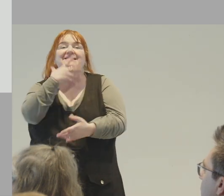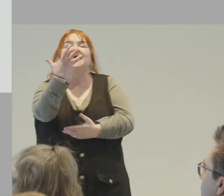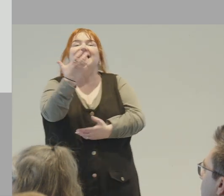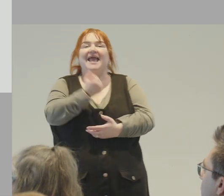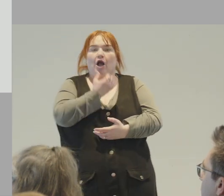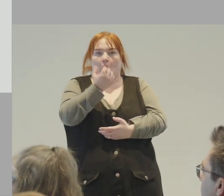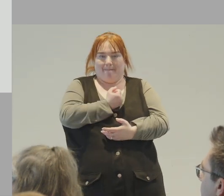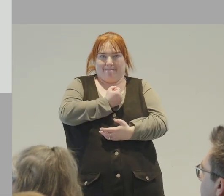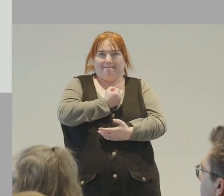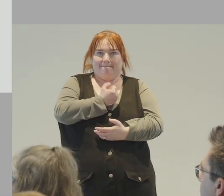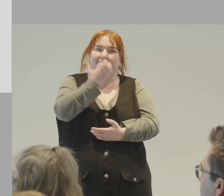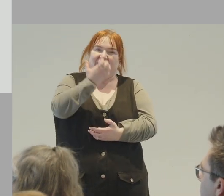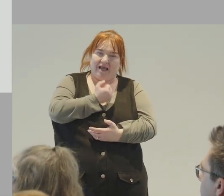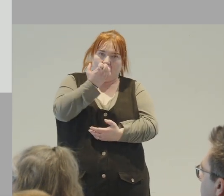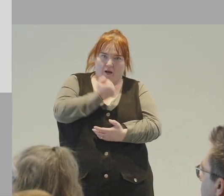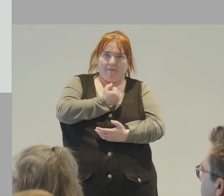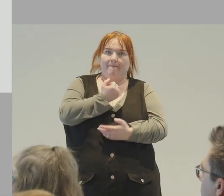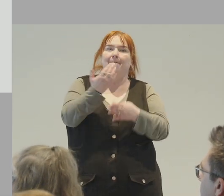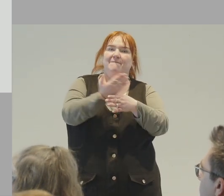of income that you earn.